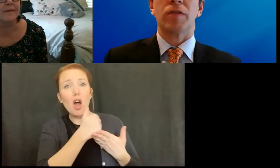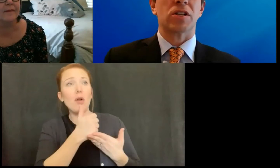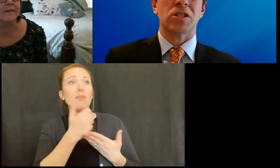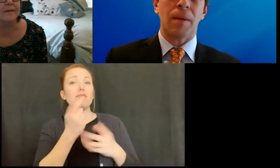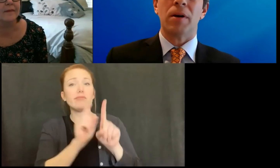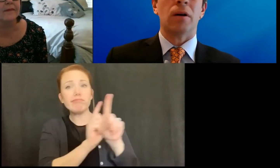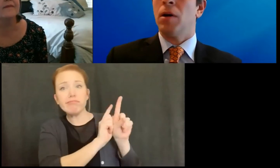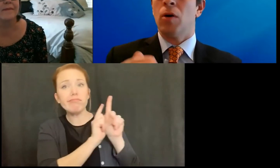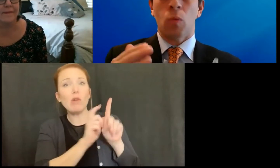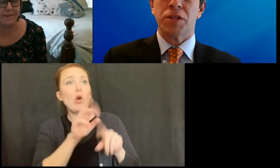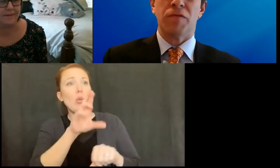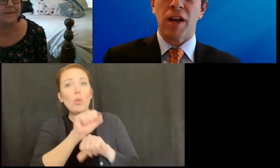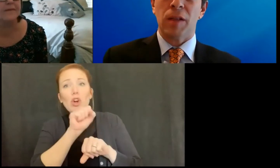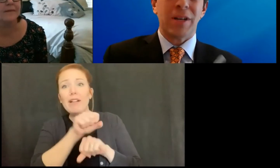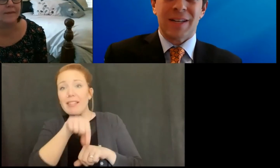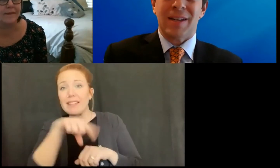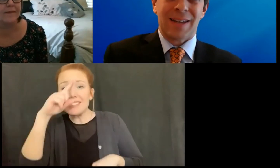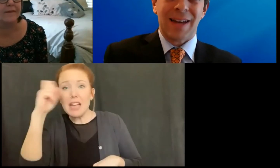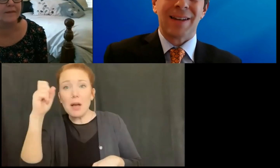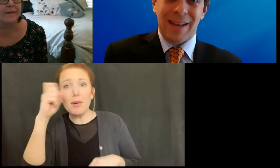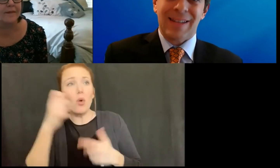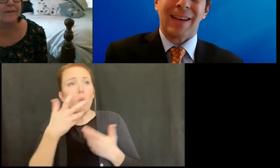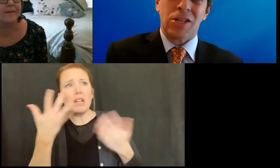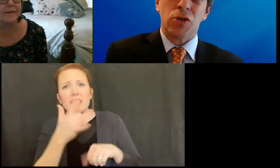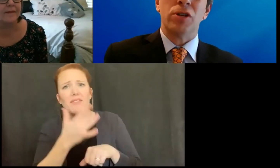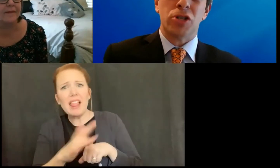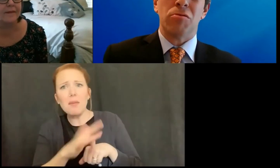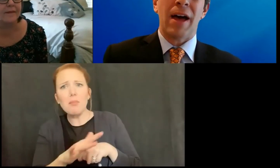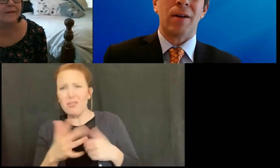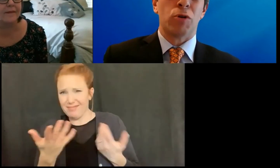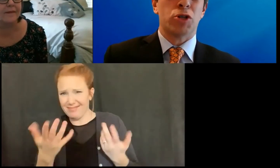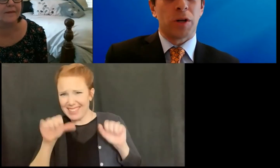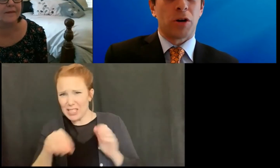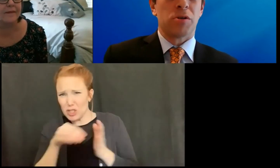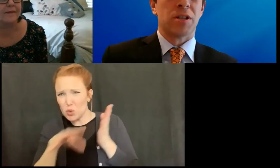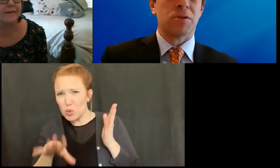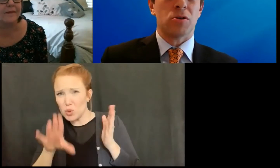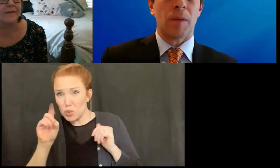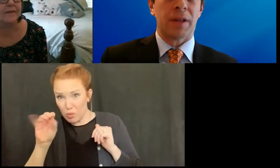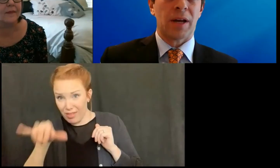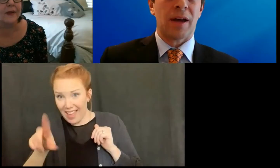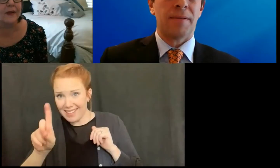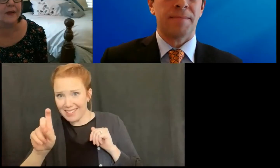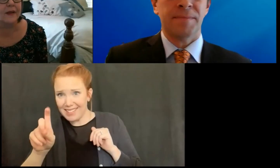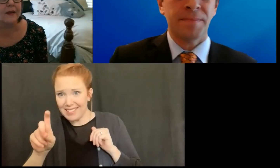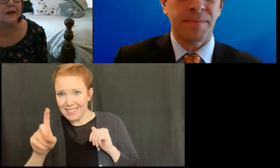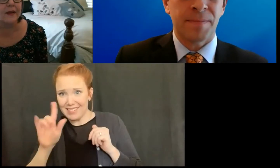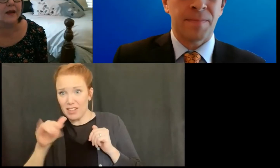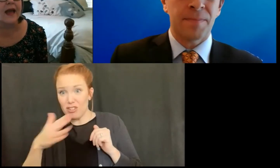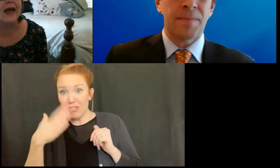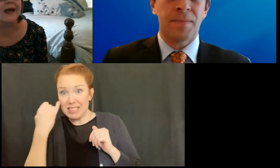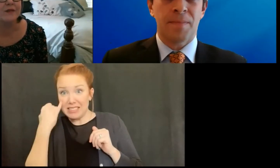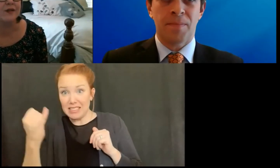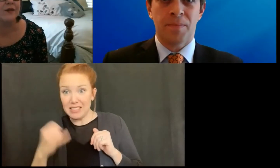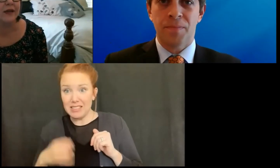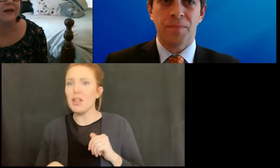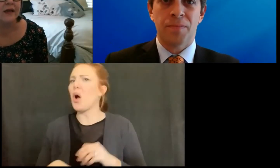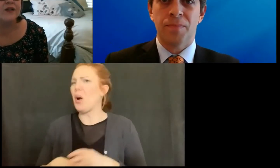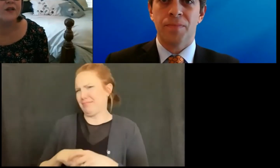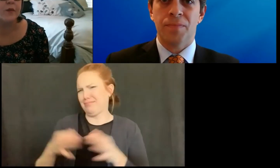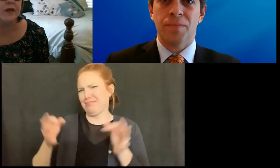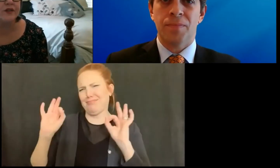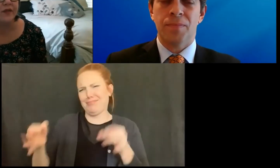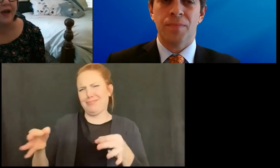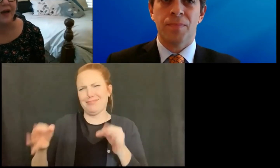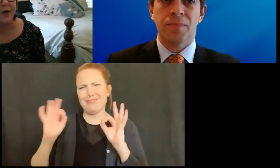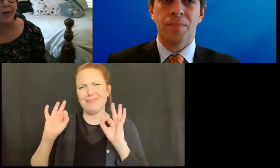or work this summer. What's available? Can students do that? Would you encourage them to do something like that? Absolutely.